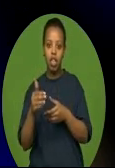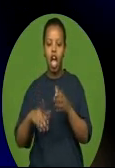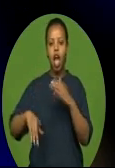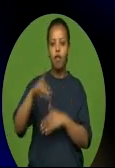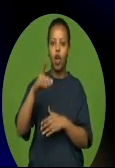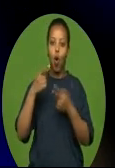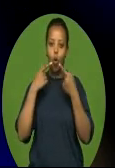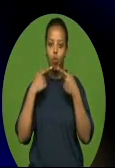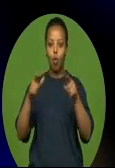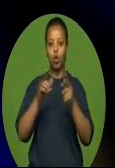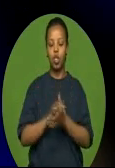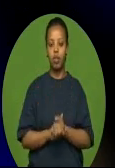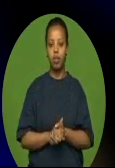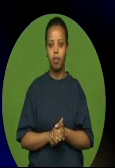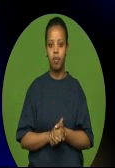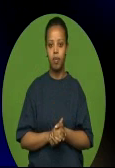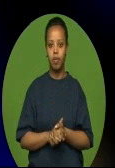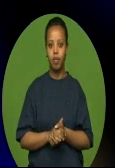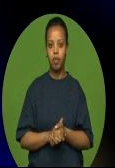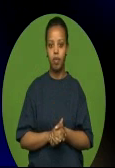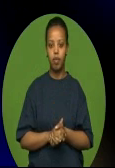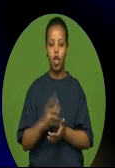not spend heavily on promotion,